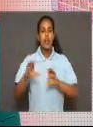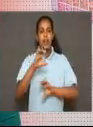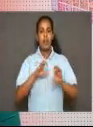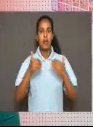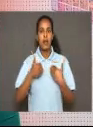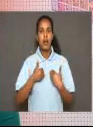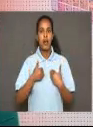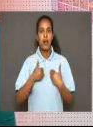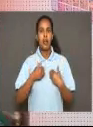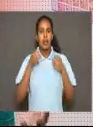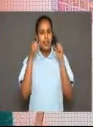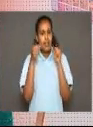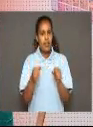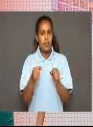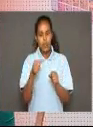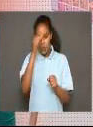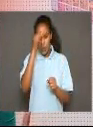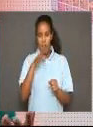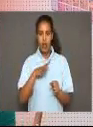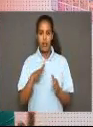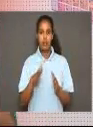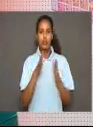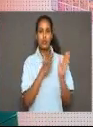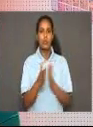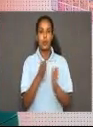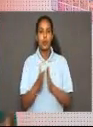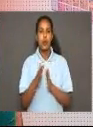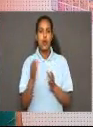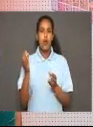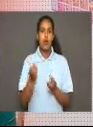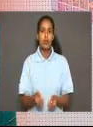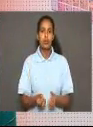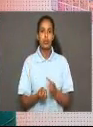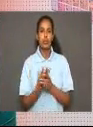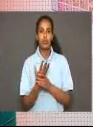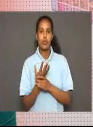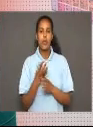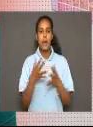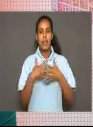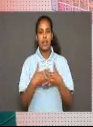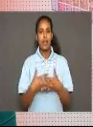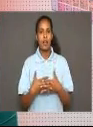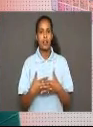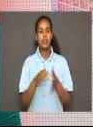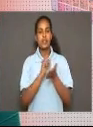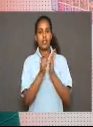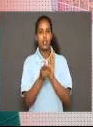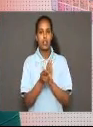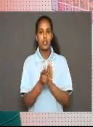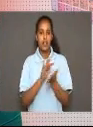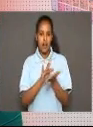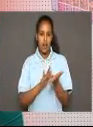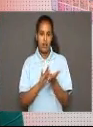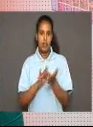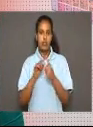Chemistry has enabled humanity to produce all sorts of materials, such as